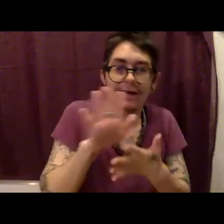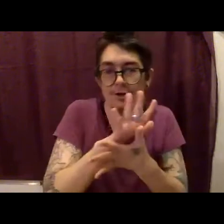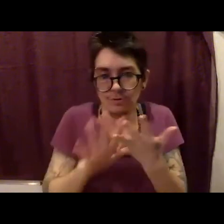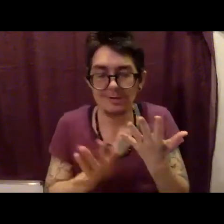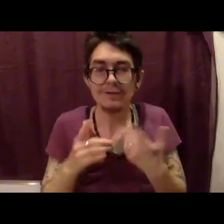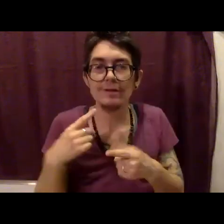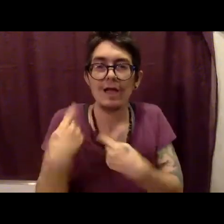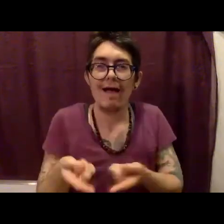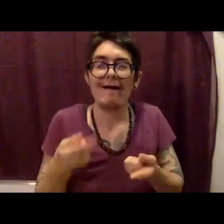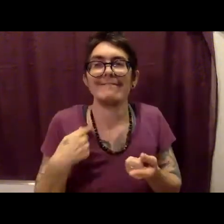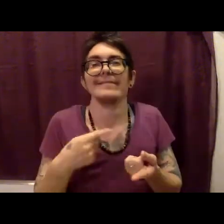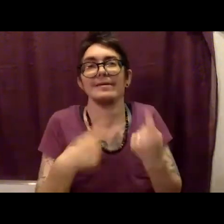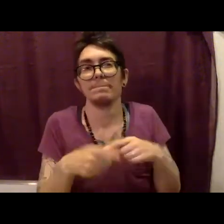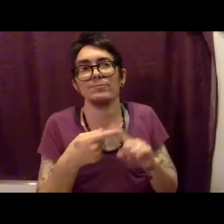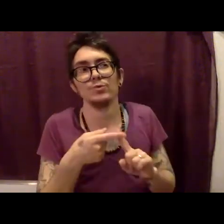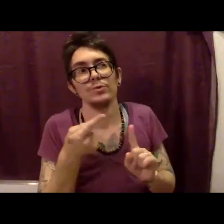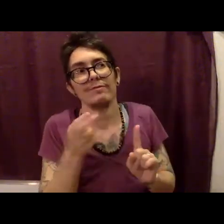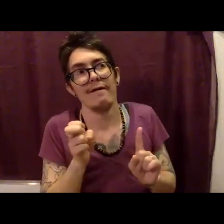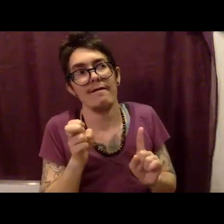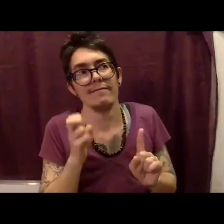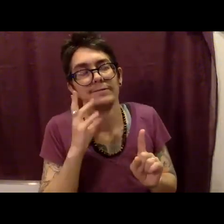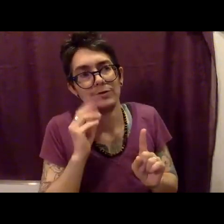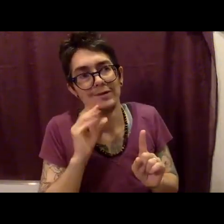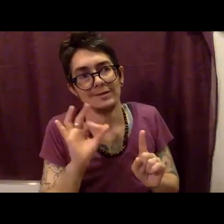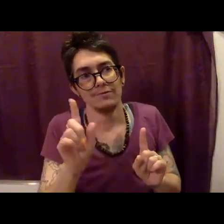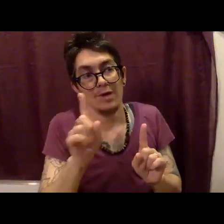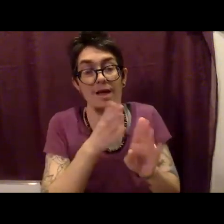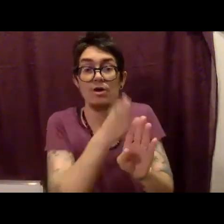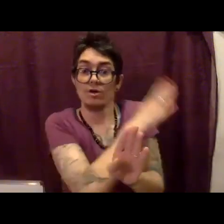identity, my trans, non-binary journey and identity.